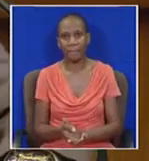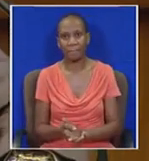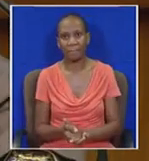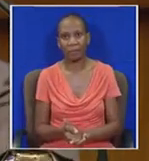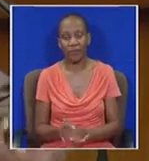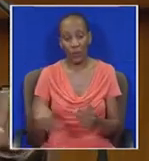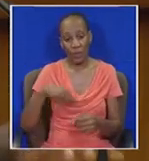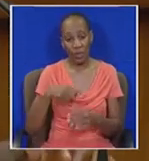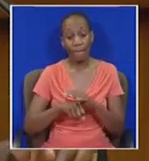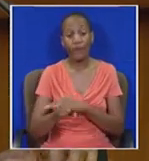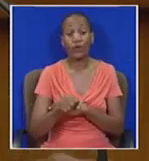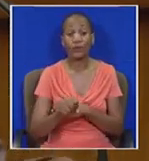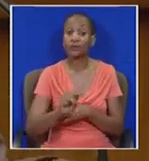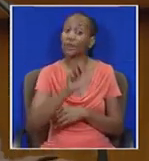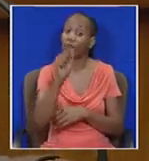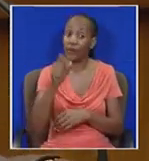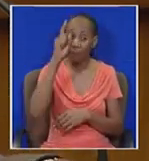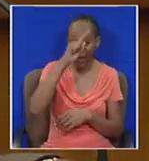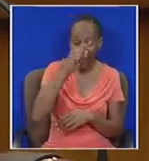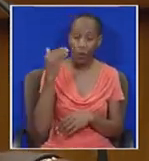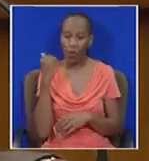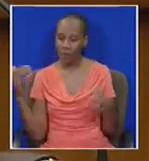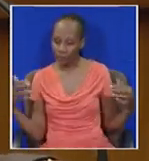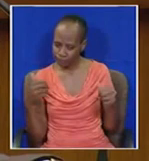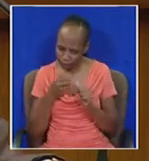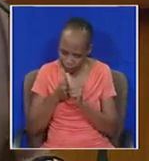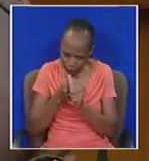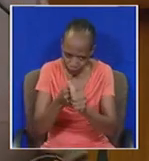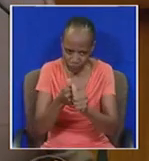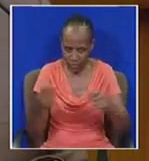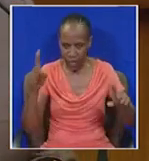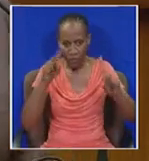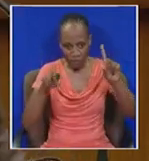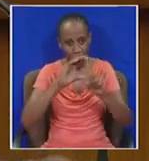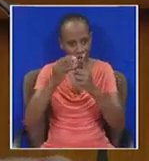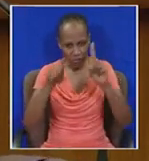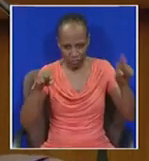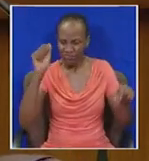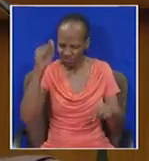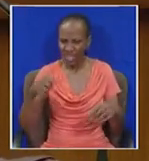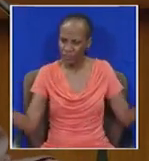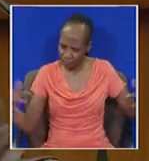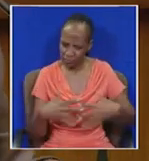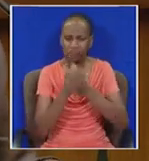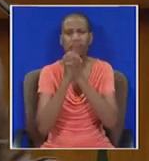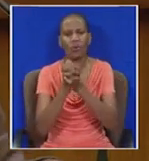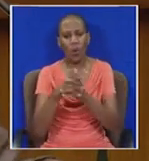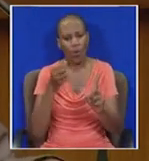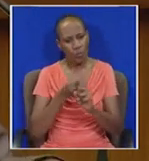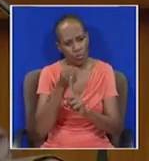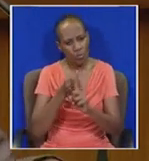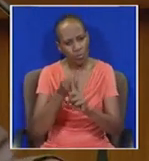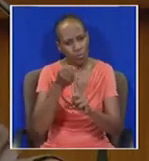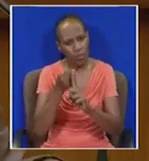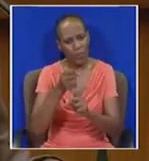as South Africans, black and white, we must forge ahead, united in our diversity to find an everlasting solution for our